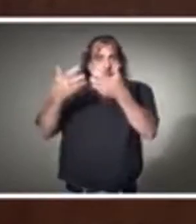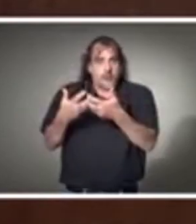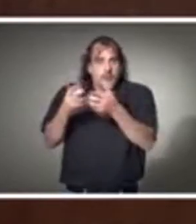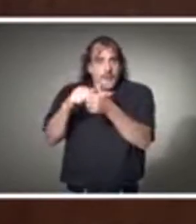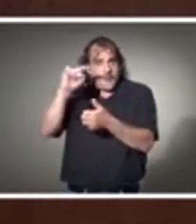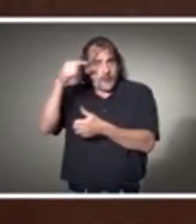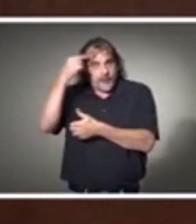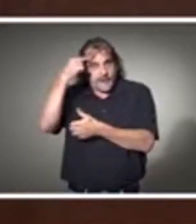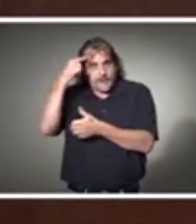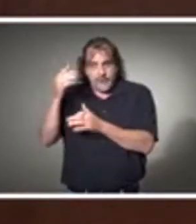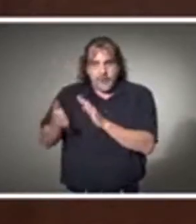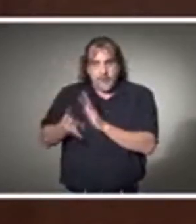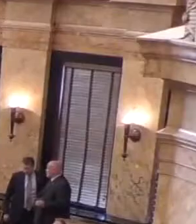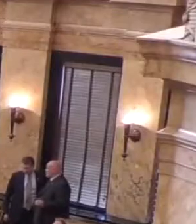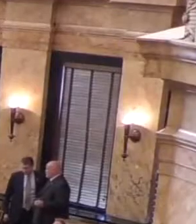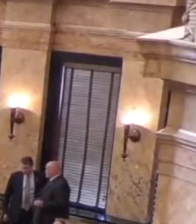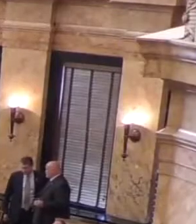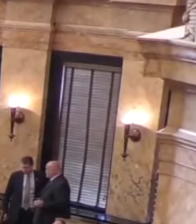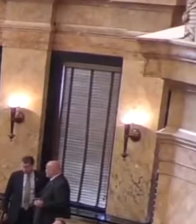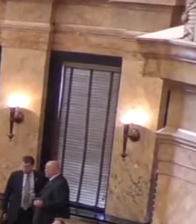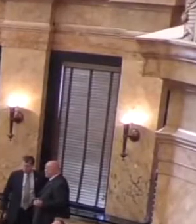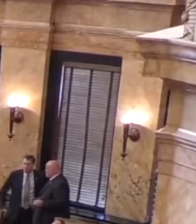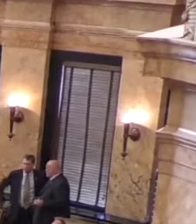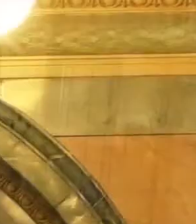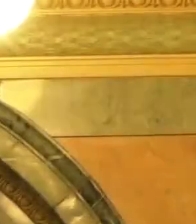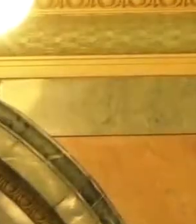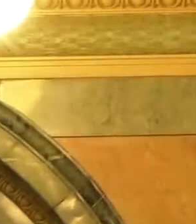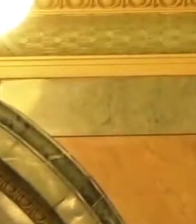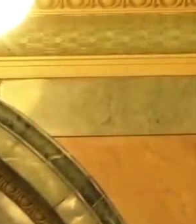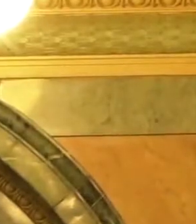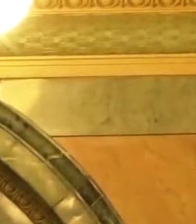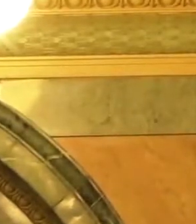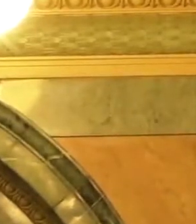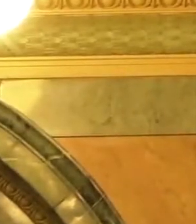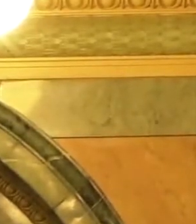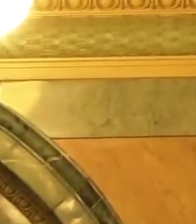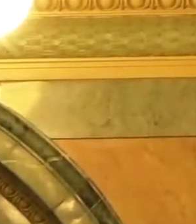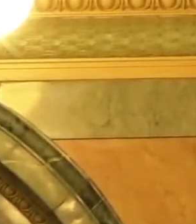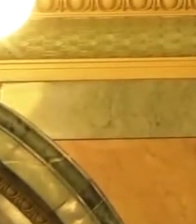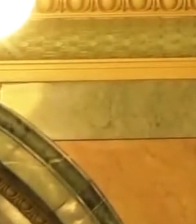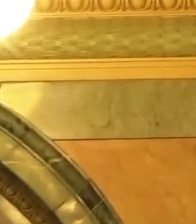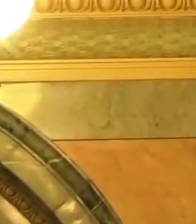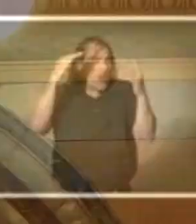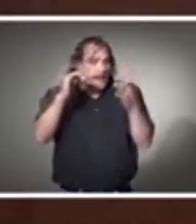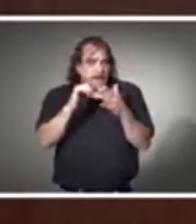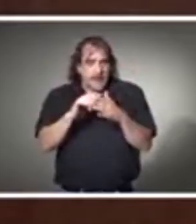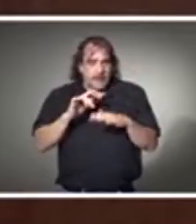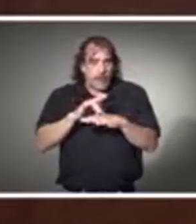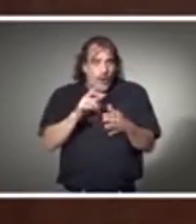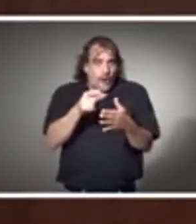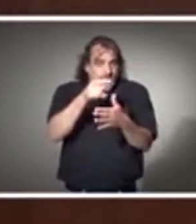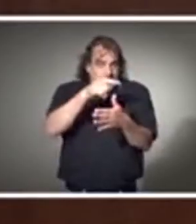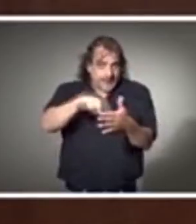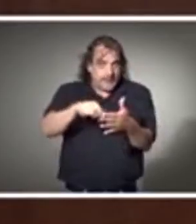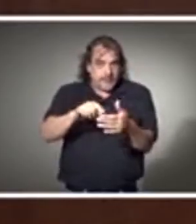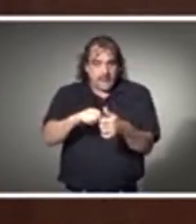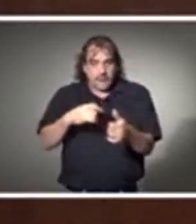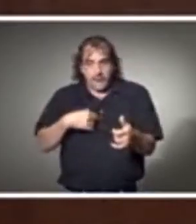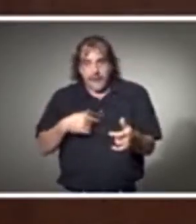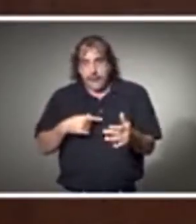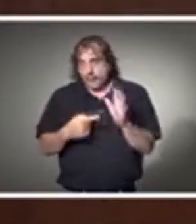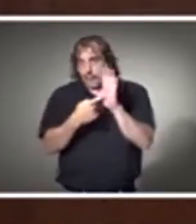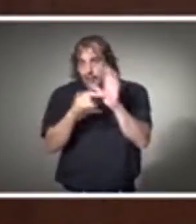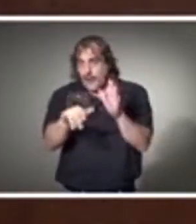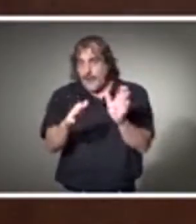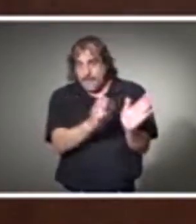governor administrating those dollars. Their goal now is to develop a plan to help small businesses. We will be able to unveil that plan. We